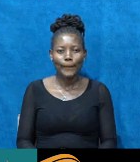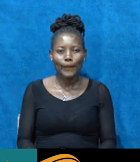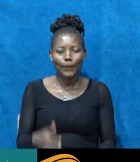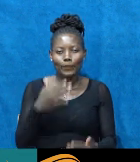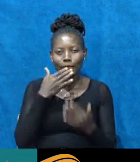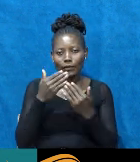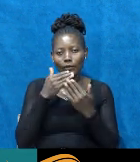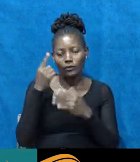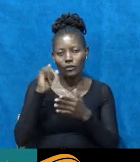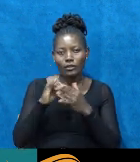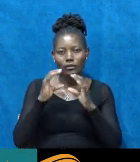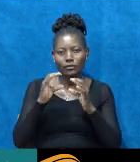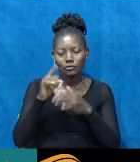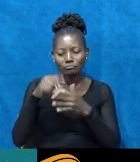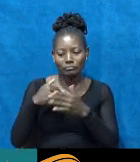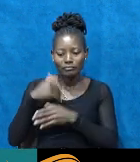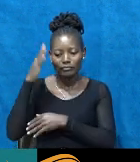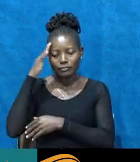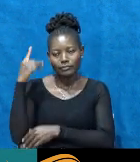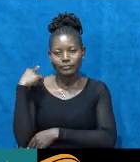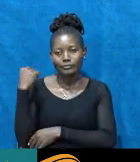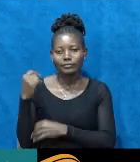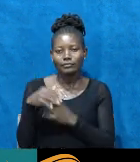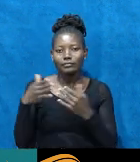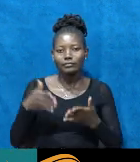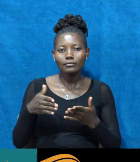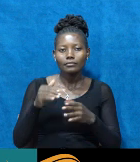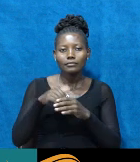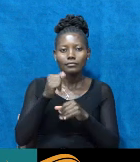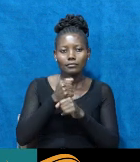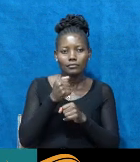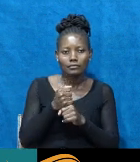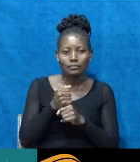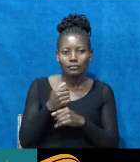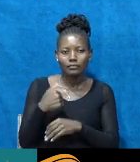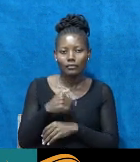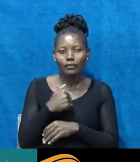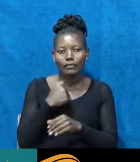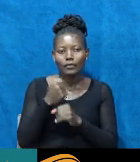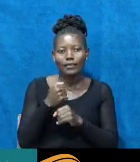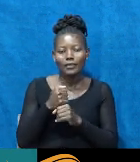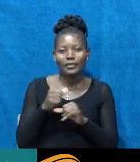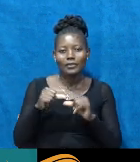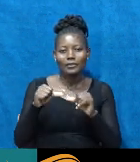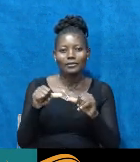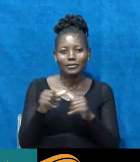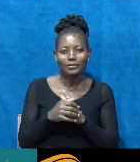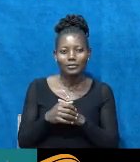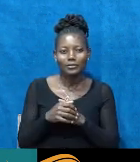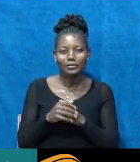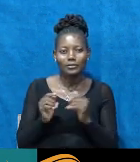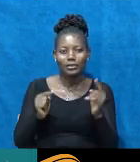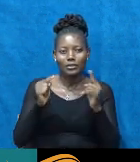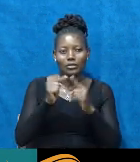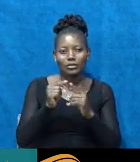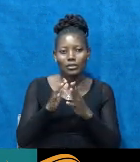Thank you for that, Coach. What I know currently, this is in the works. There is work ongoing towards